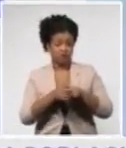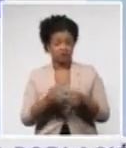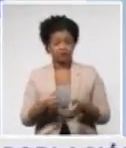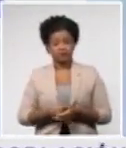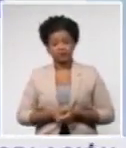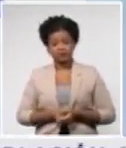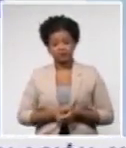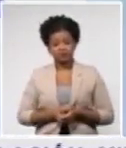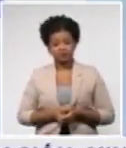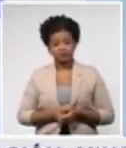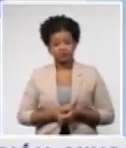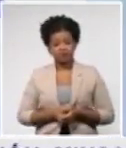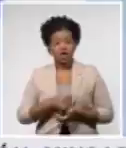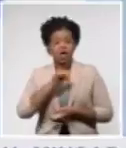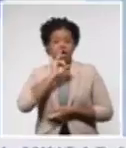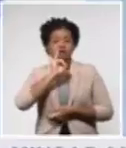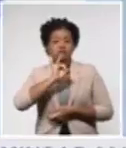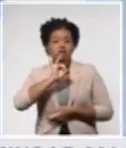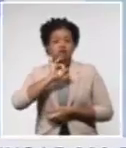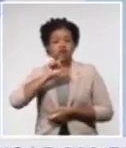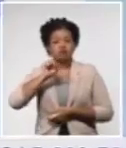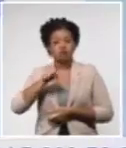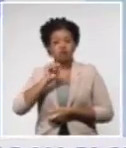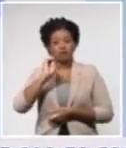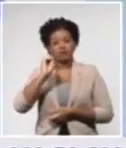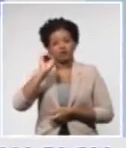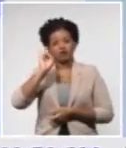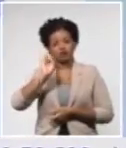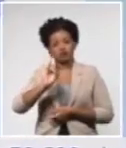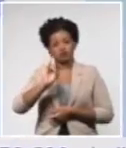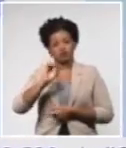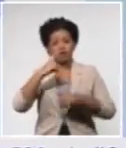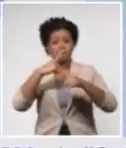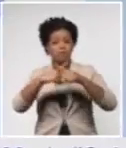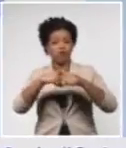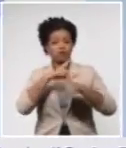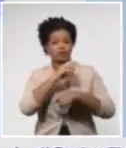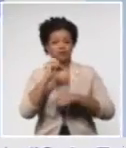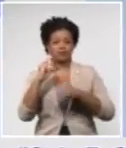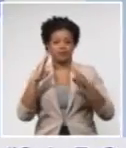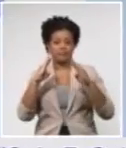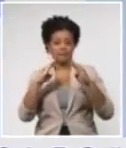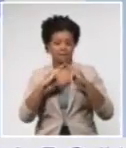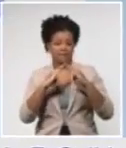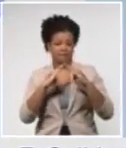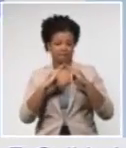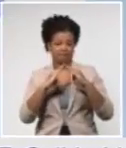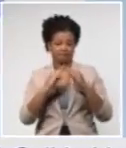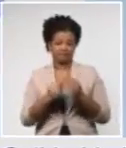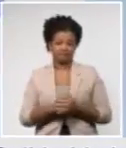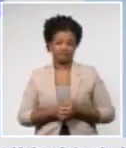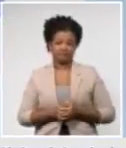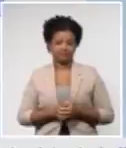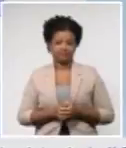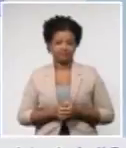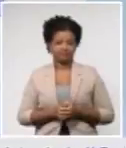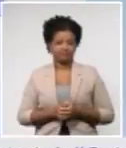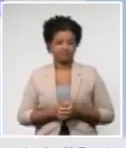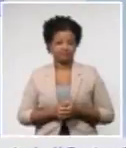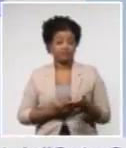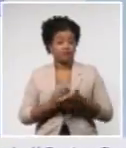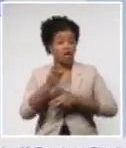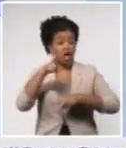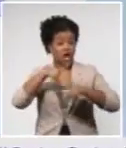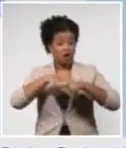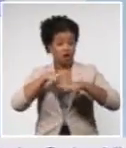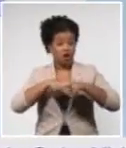every 100,000 inhabitants. It has decreased with respect to the previous day, but still it is the country's